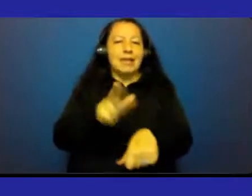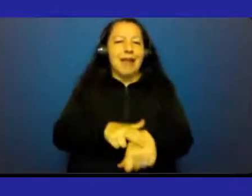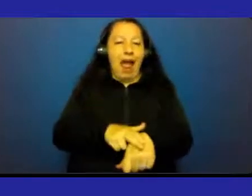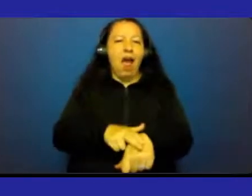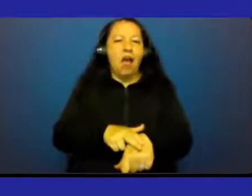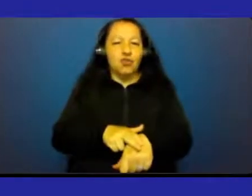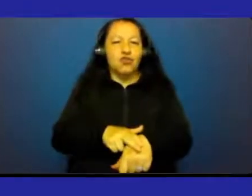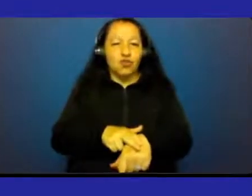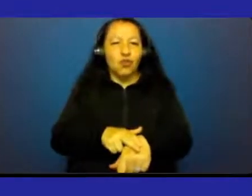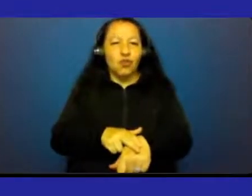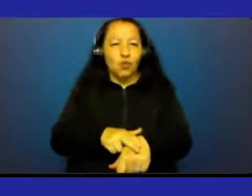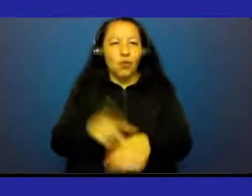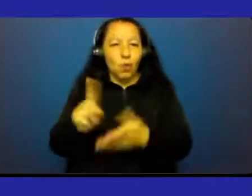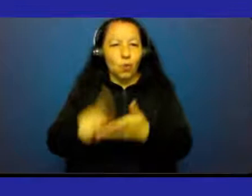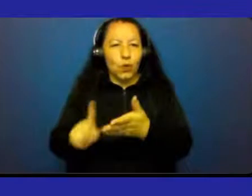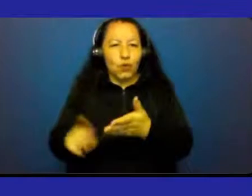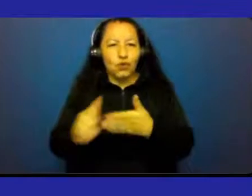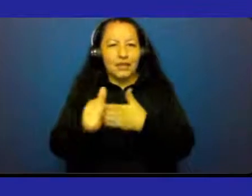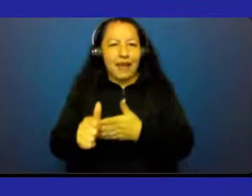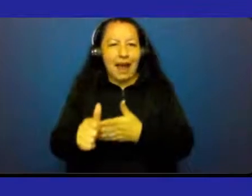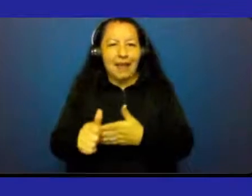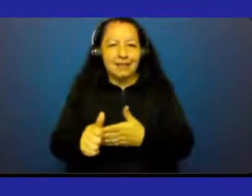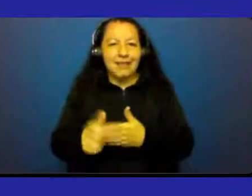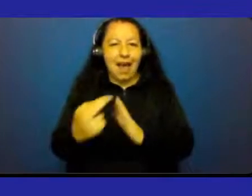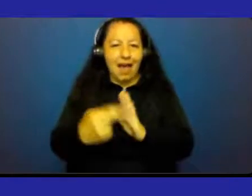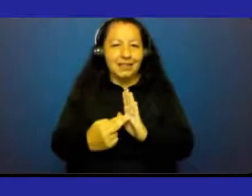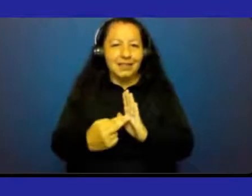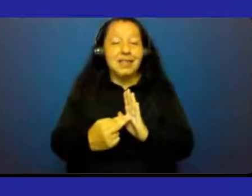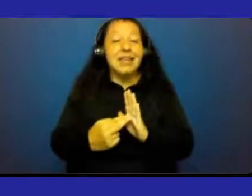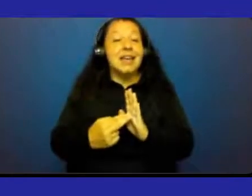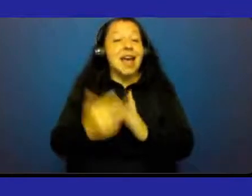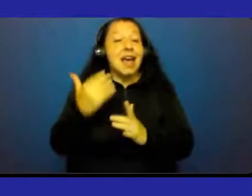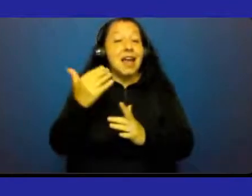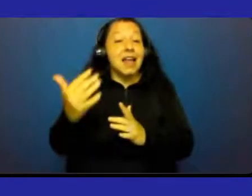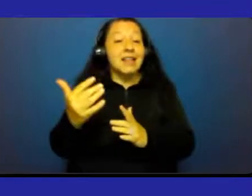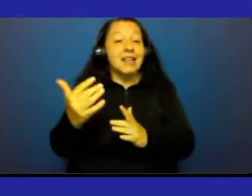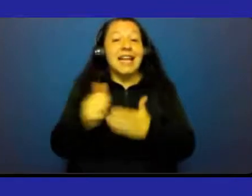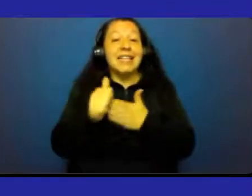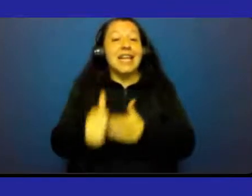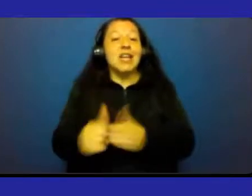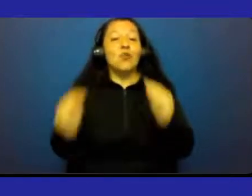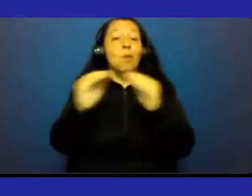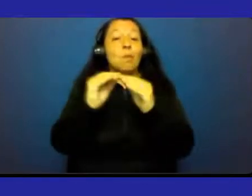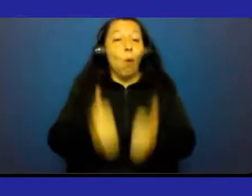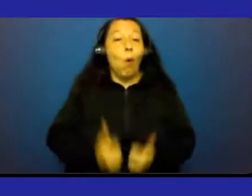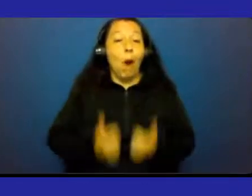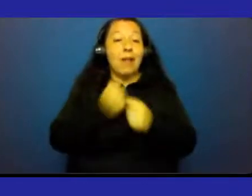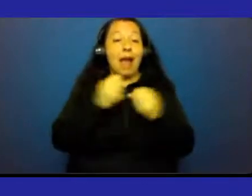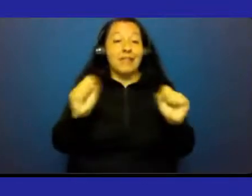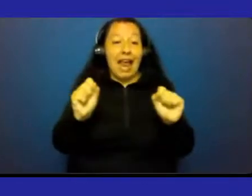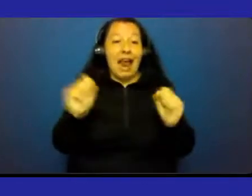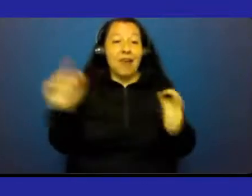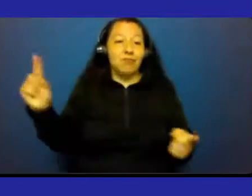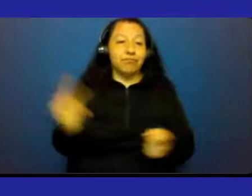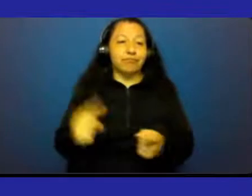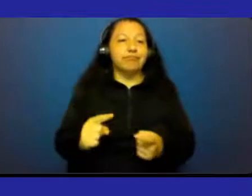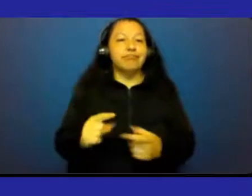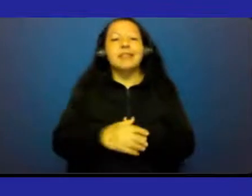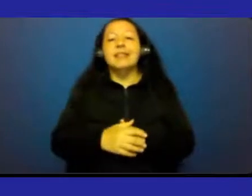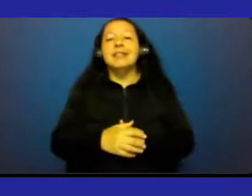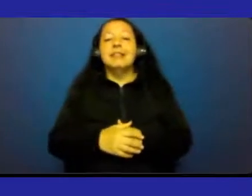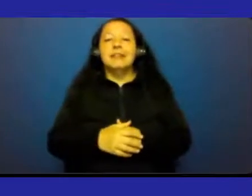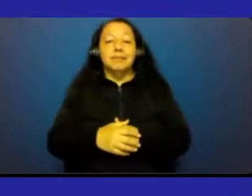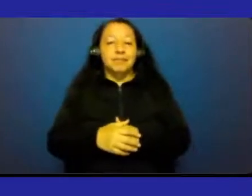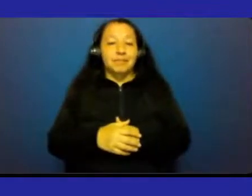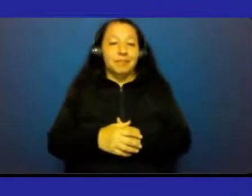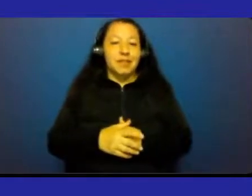guidelines, ultimately leading to more lives saved and reduced disability. And I must say personally that I